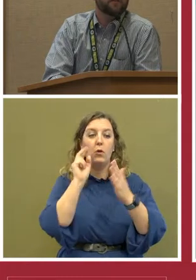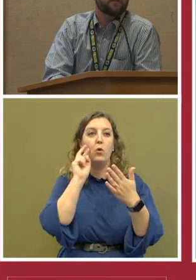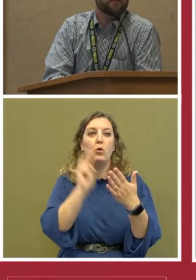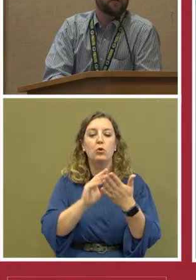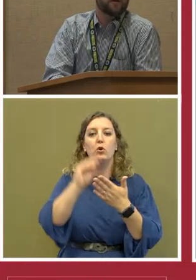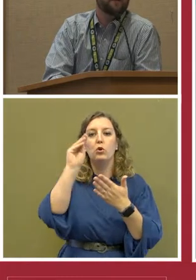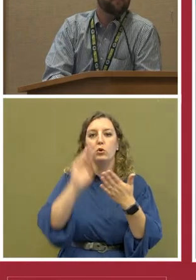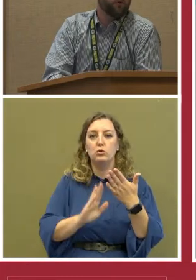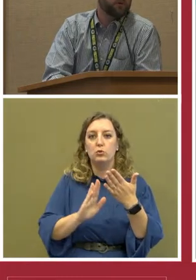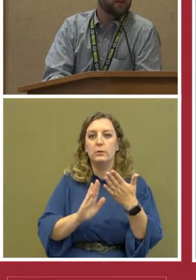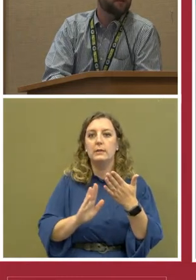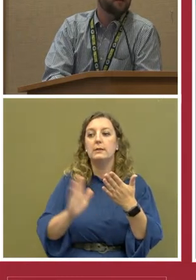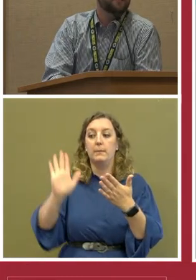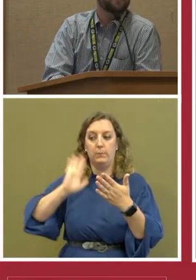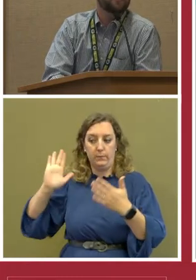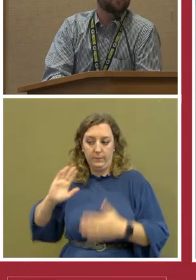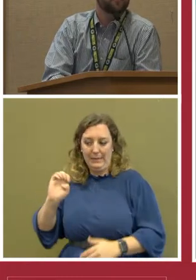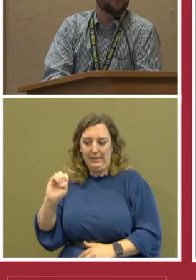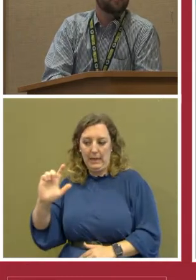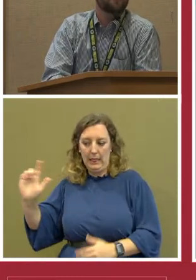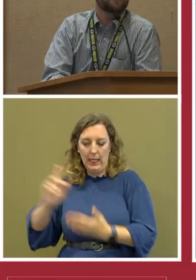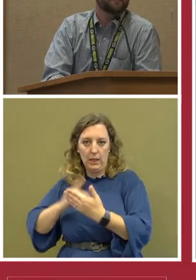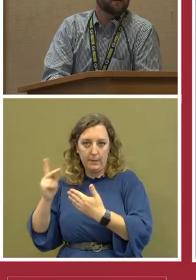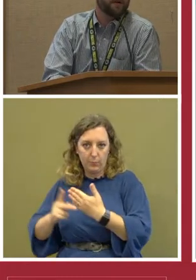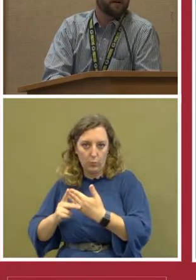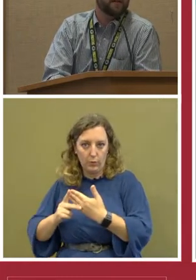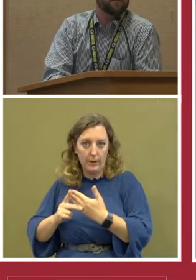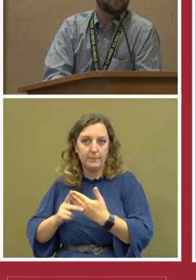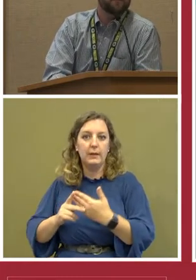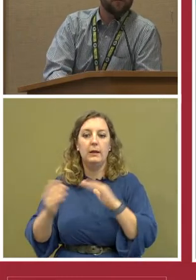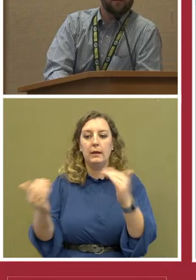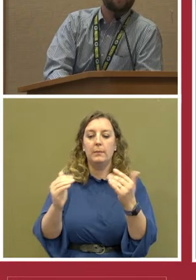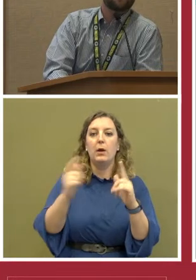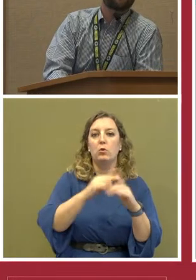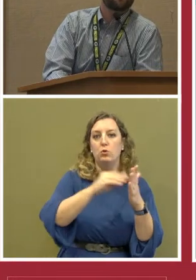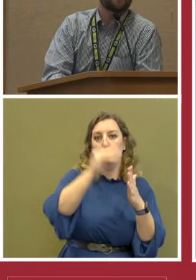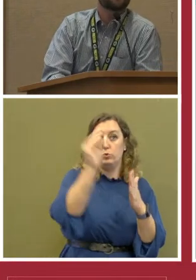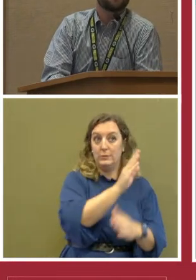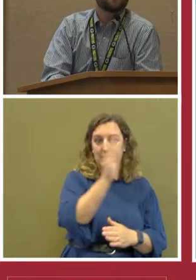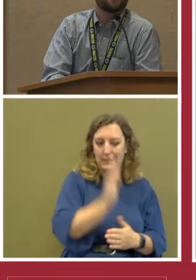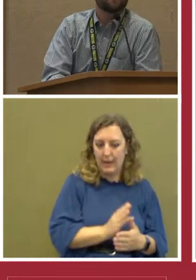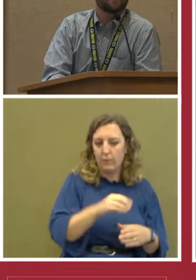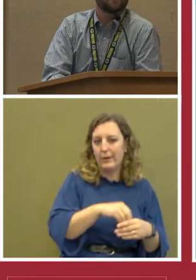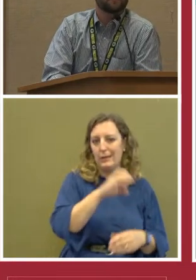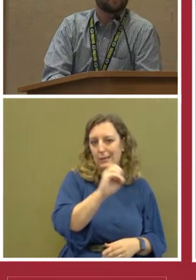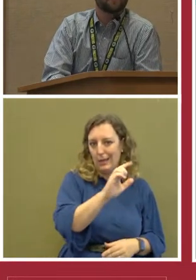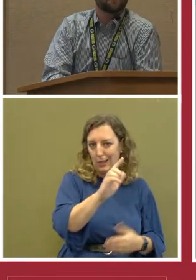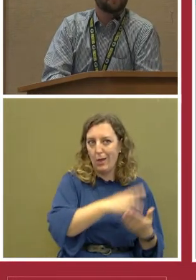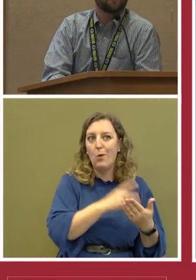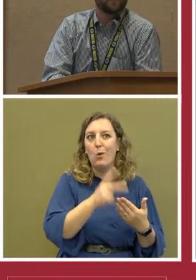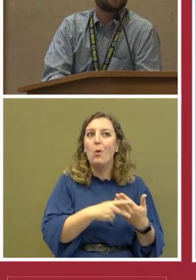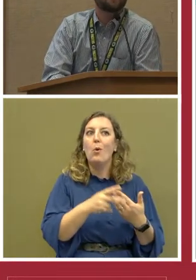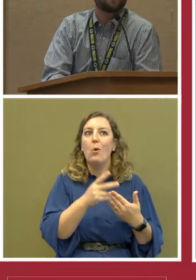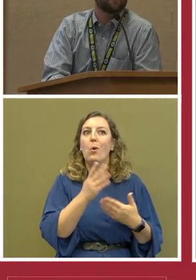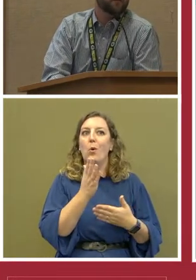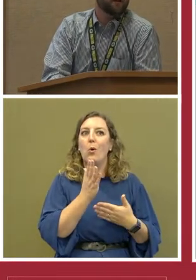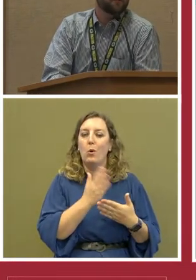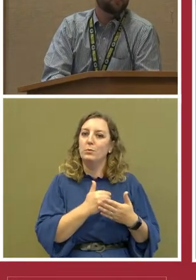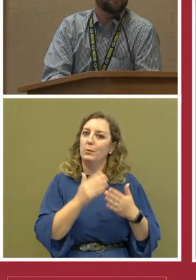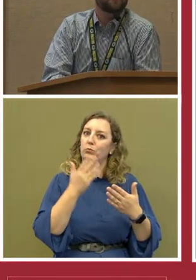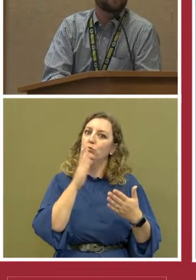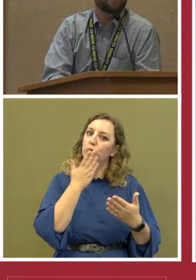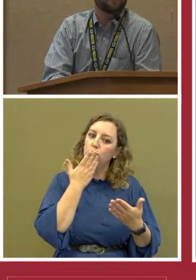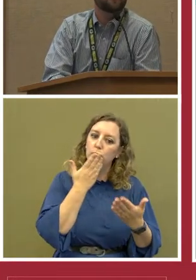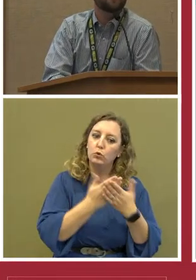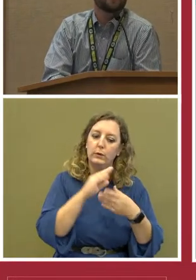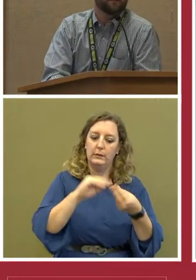our students who have formerly been in the ELL program and comparing them to students that have never been. And there's some great numbers there in